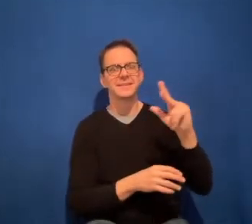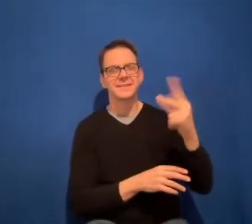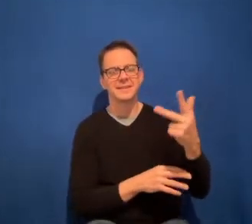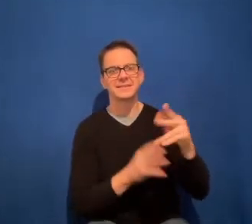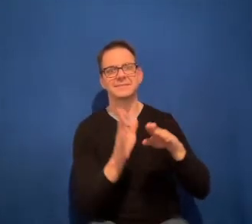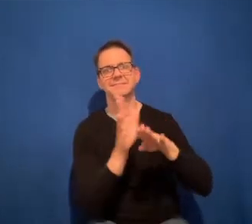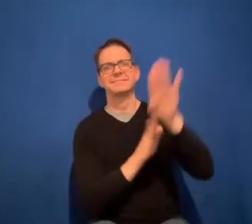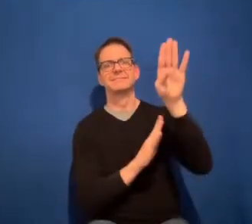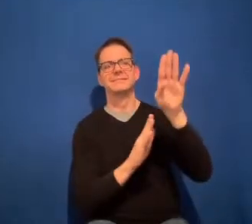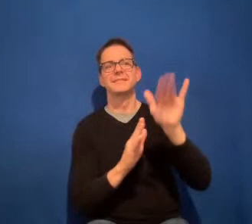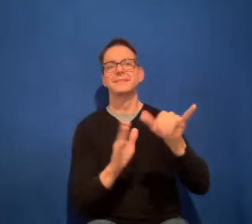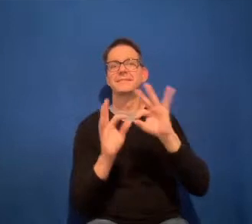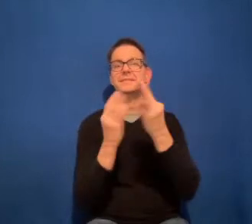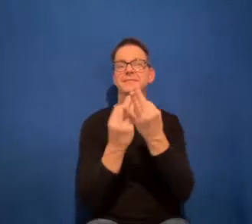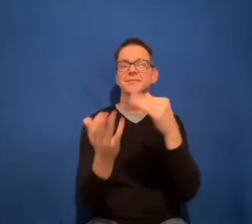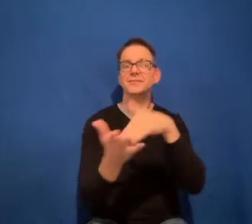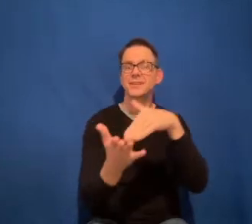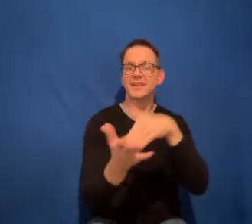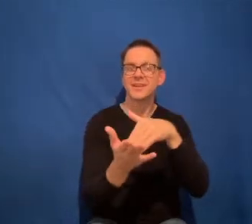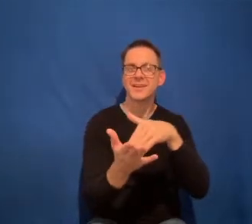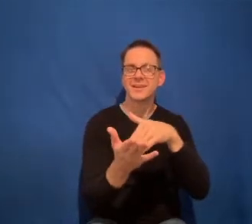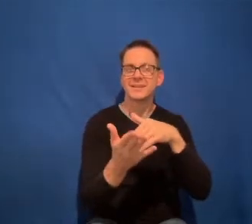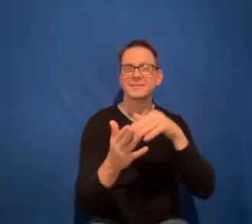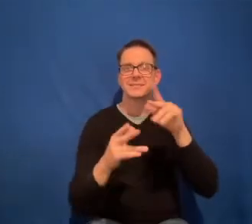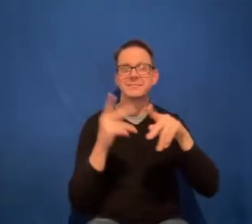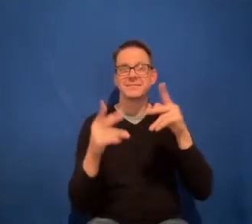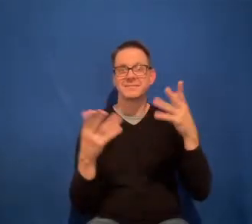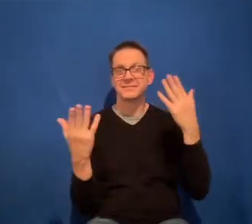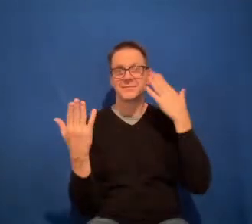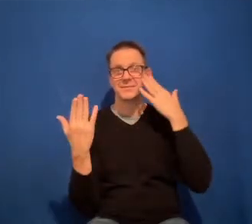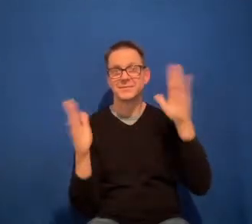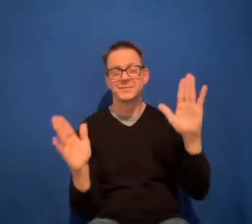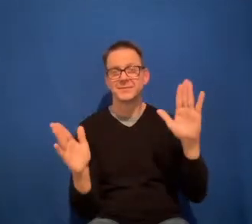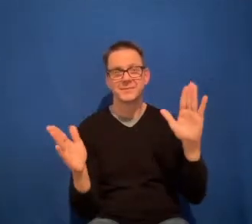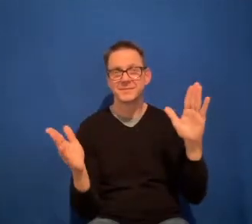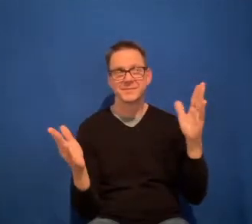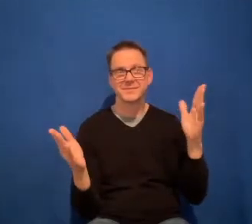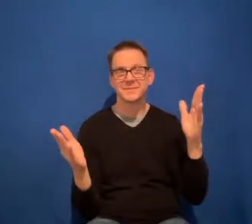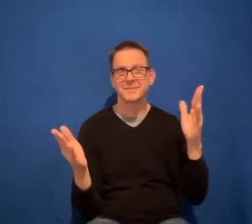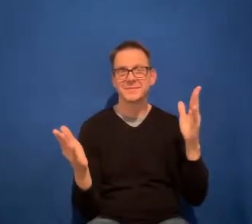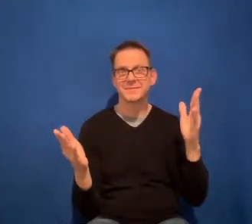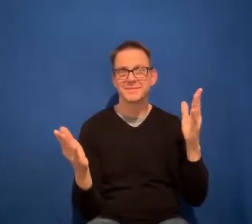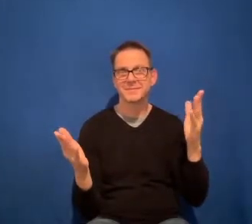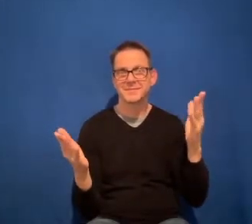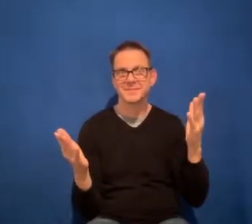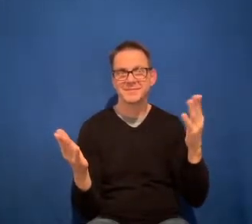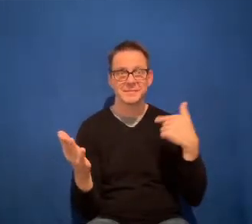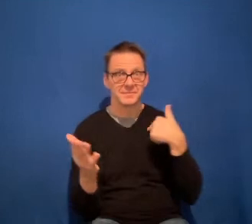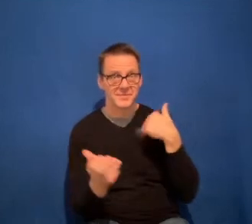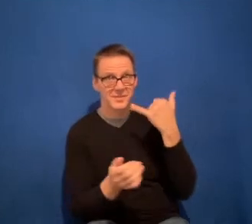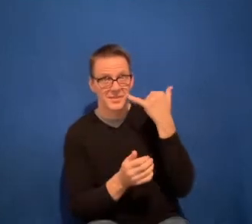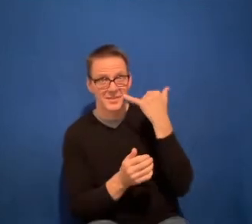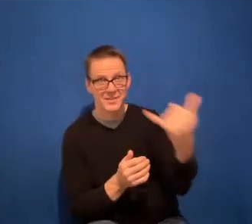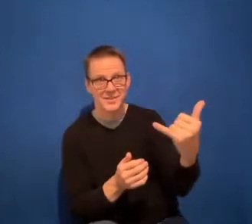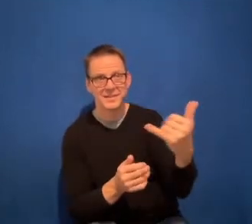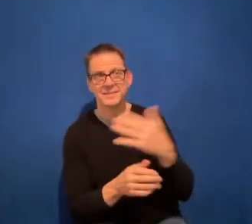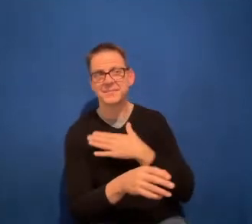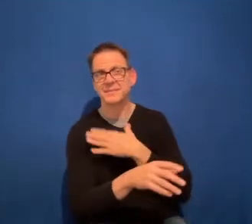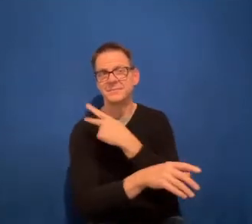aren't aware unless they were connected in this way. Family docs were actually directly calling. I was calling my patients